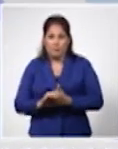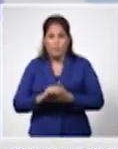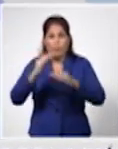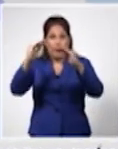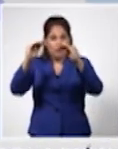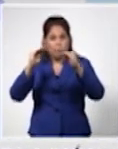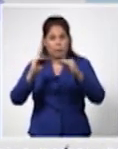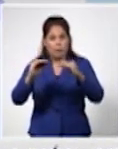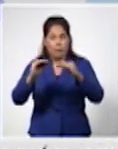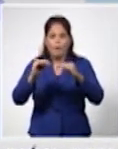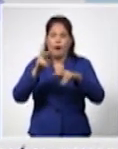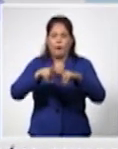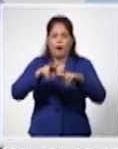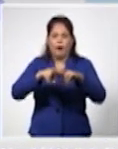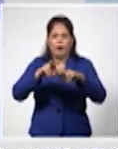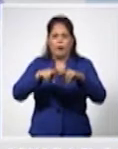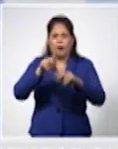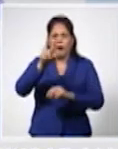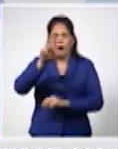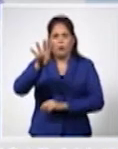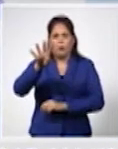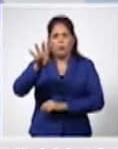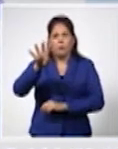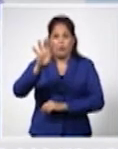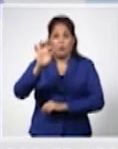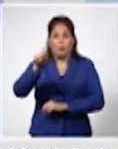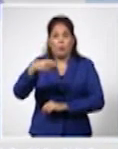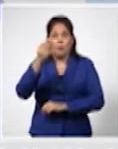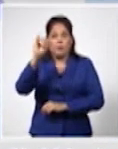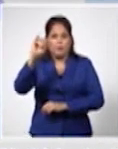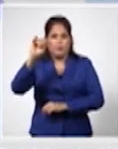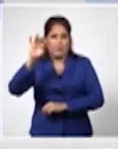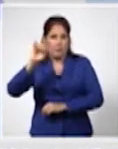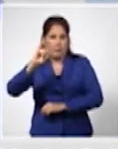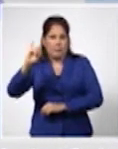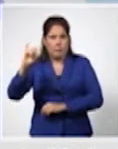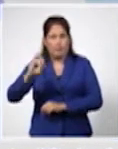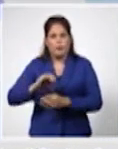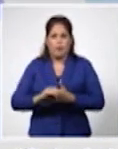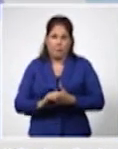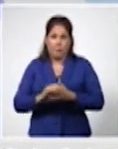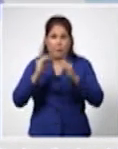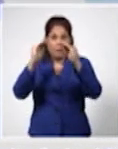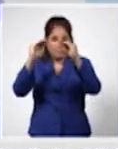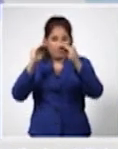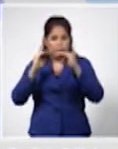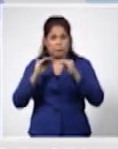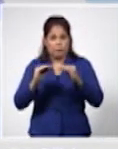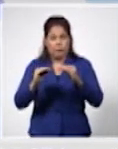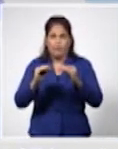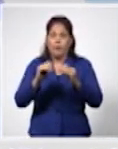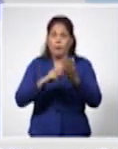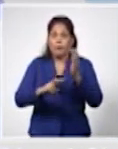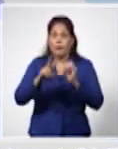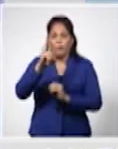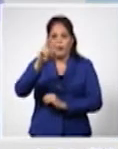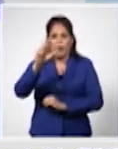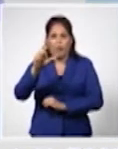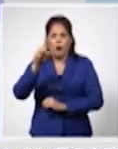per 100,000 inhabitants over the last 15 days, standing at